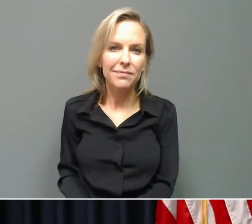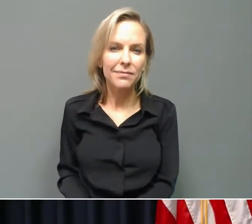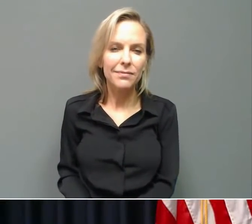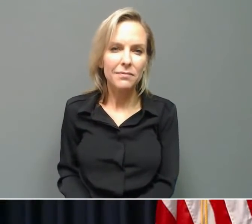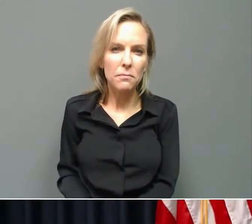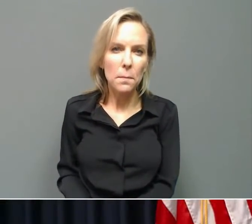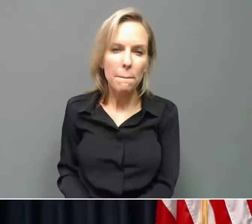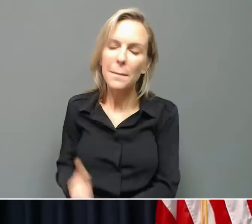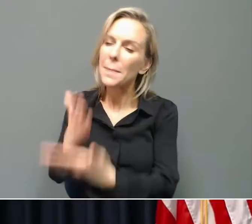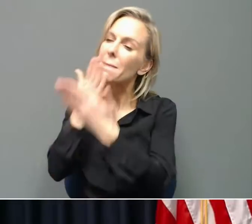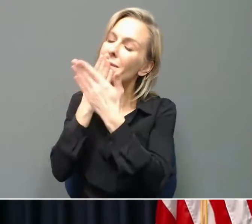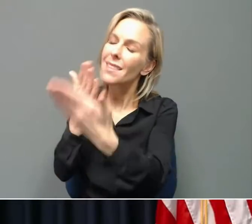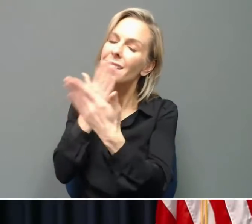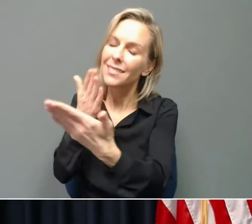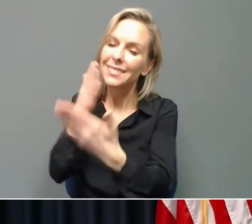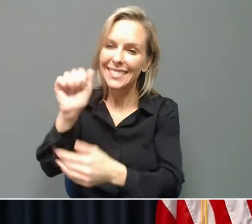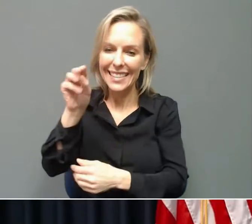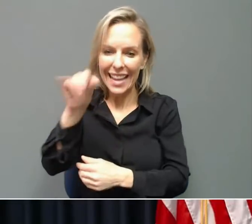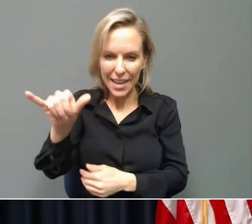Thank you to Amy.